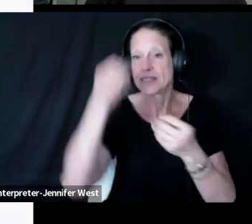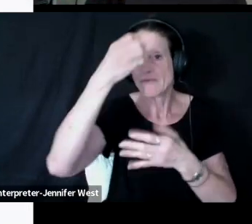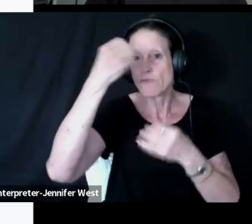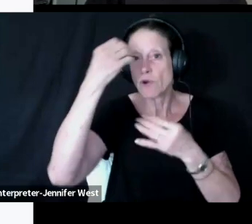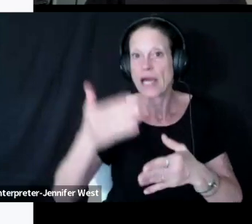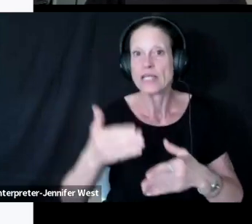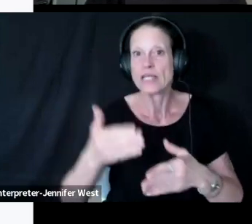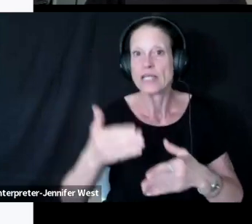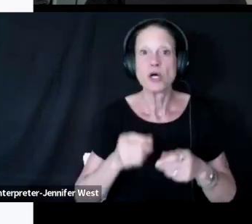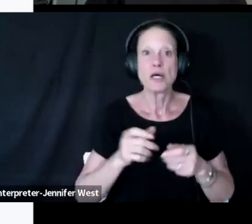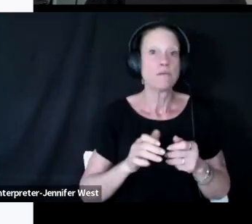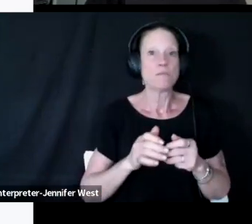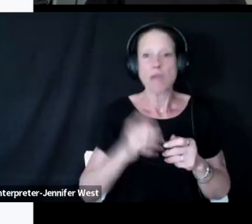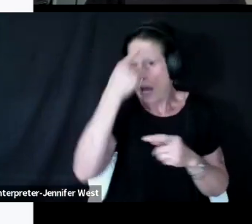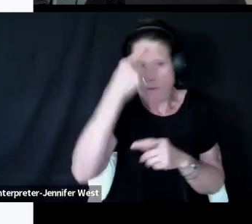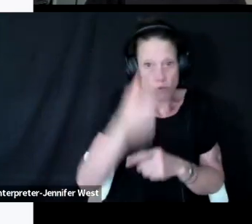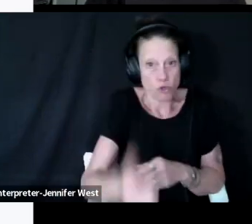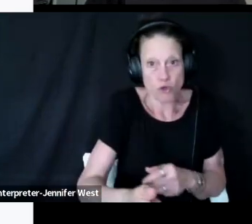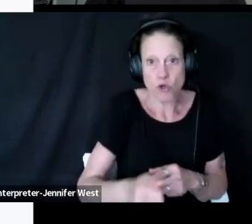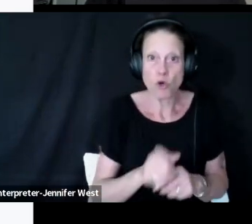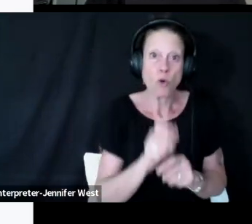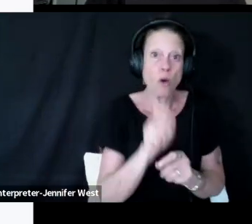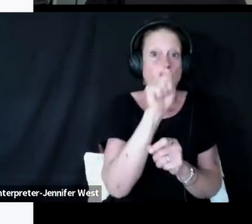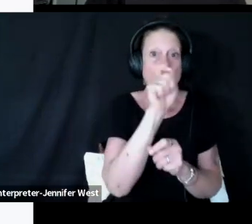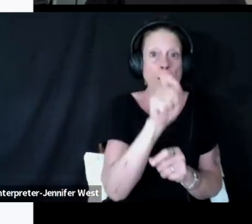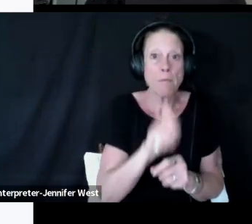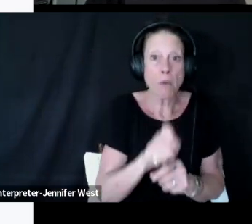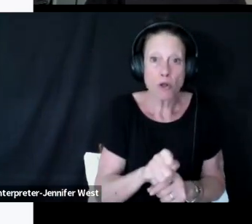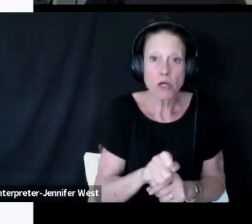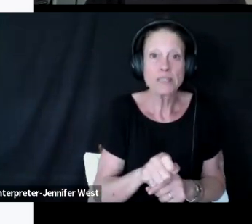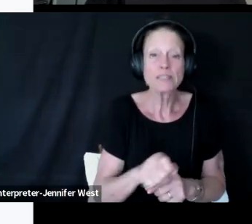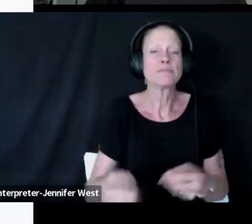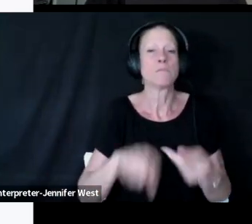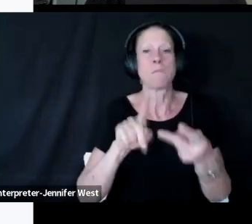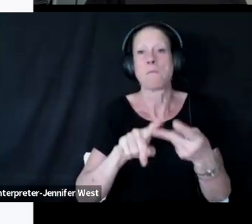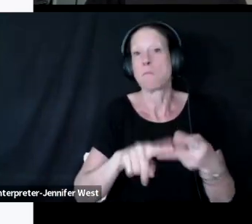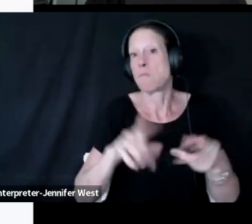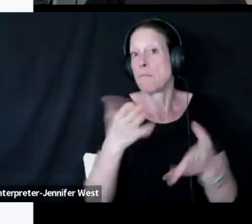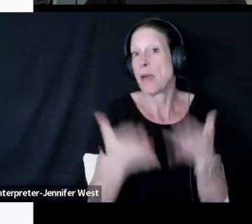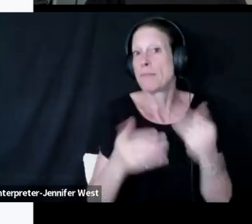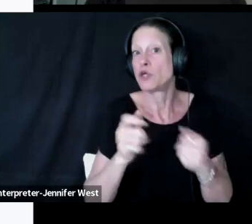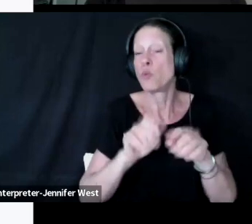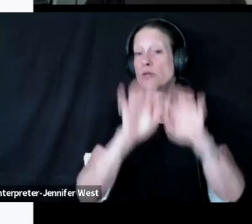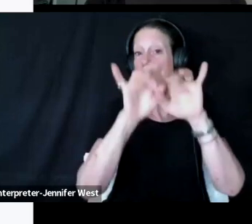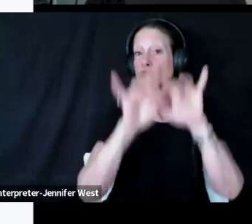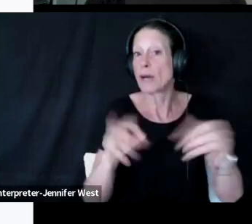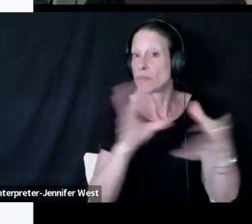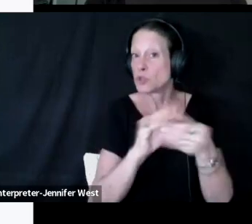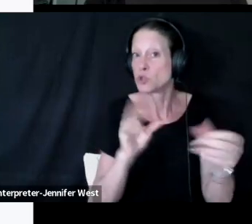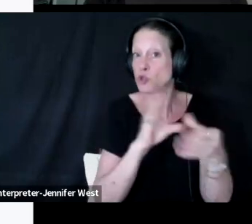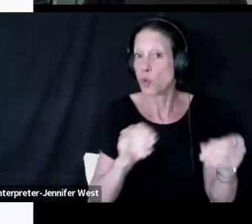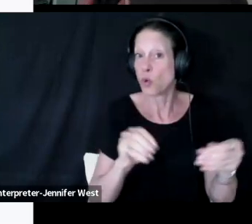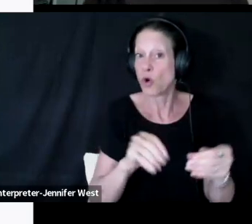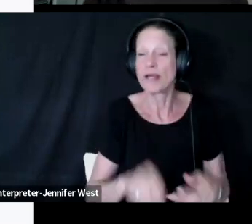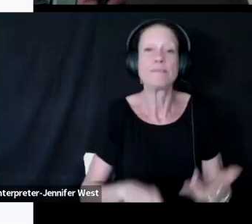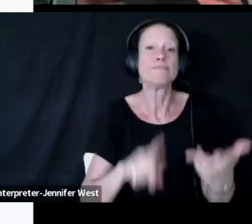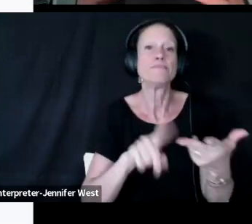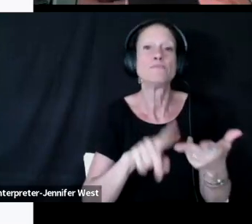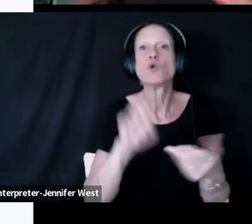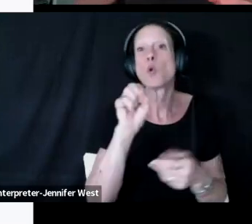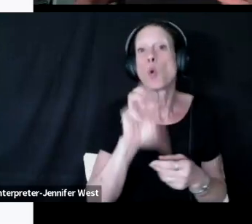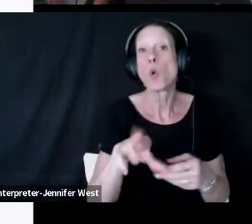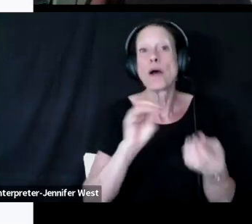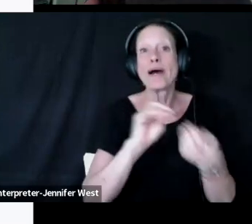list, a narrative to explain or tell a story, and with a numbered list, which is great